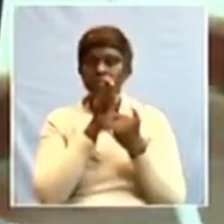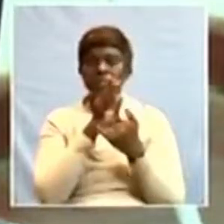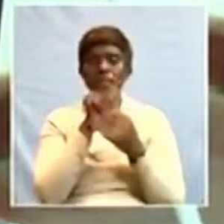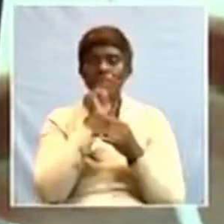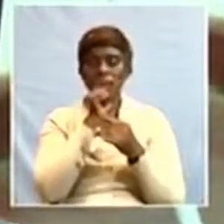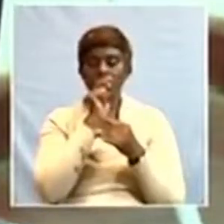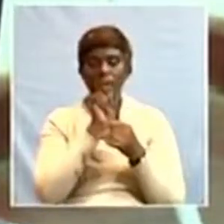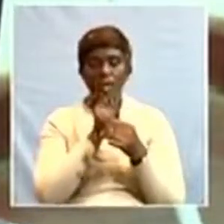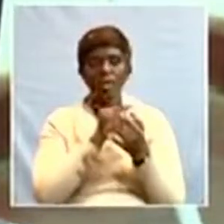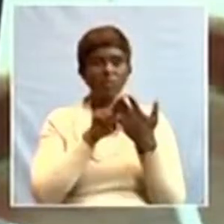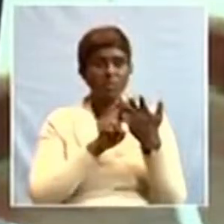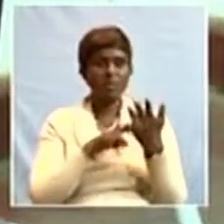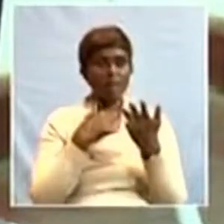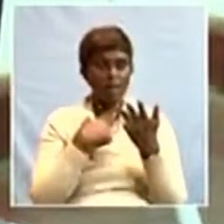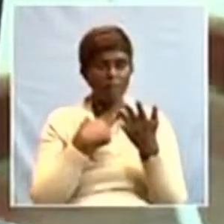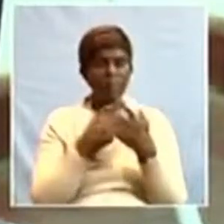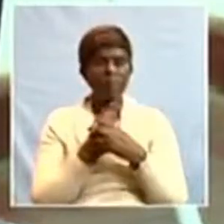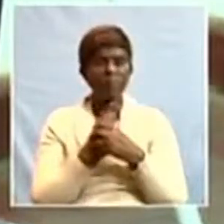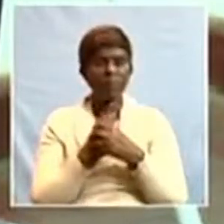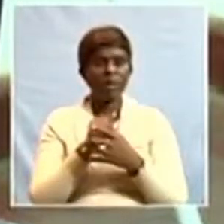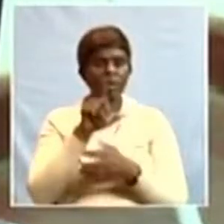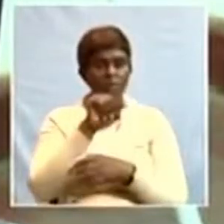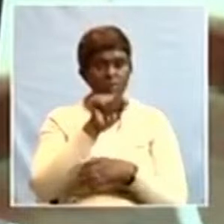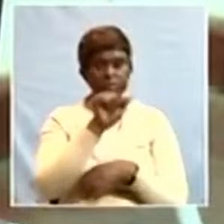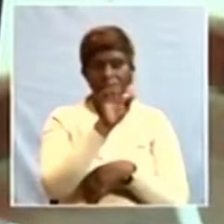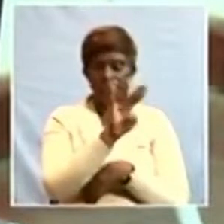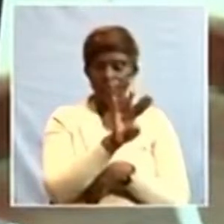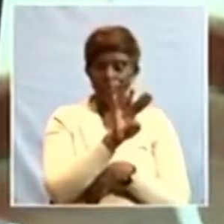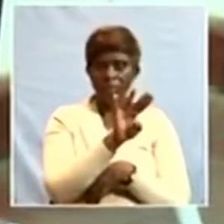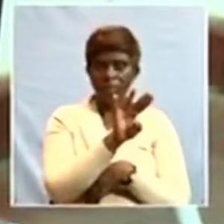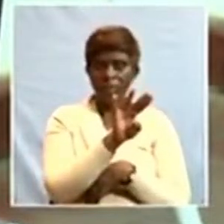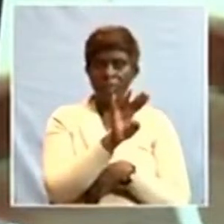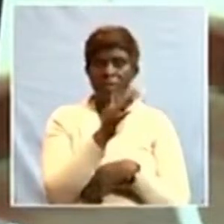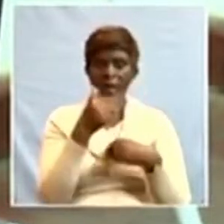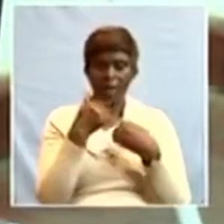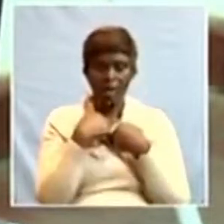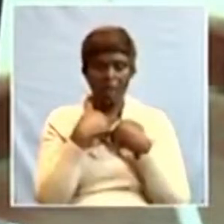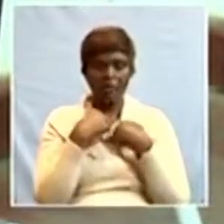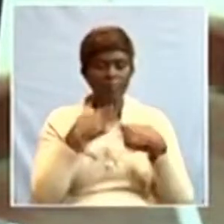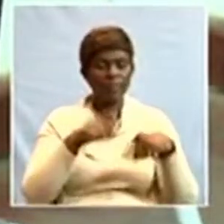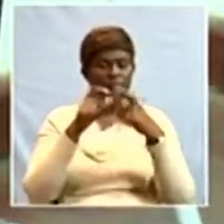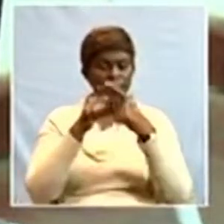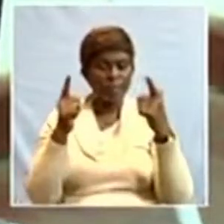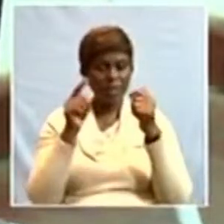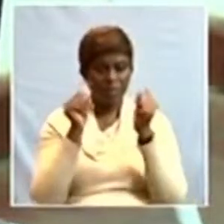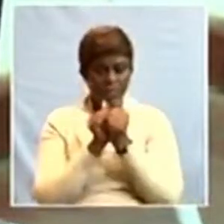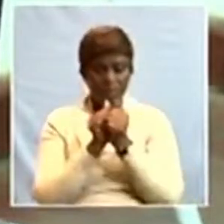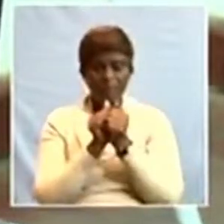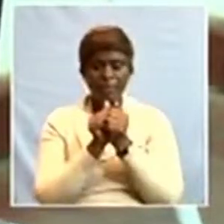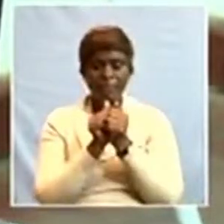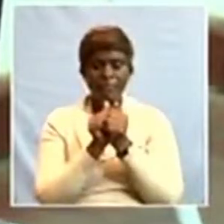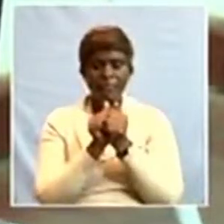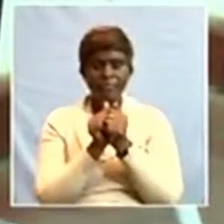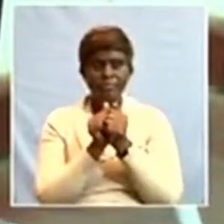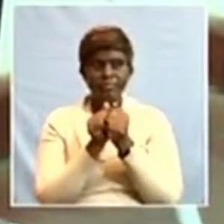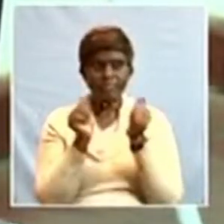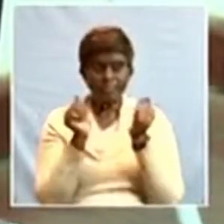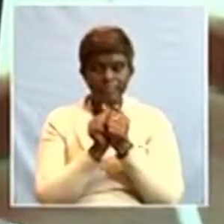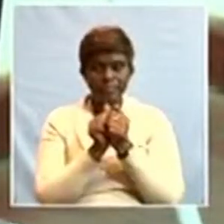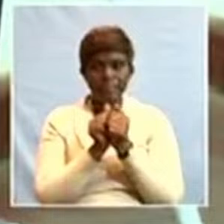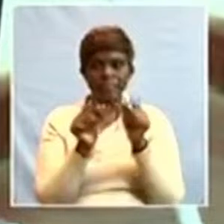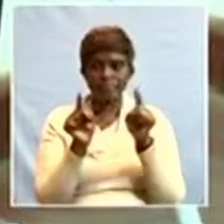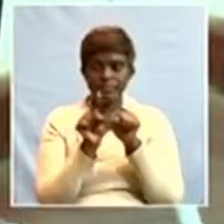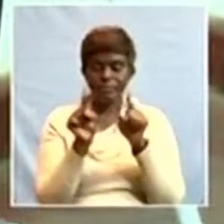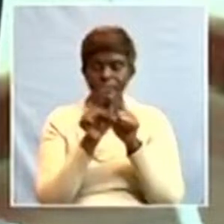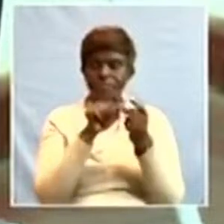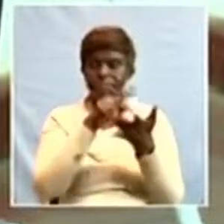because we are being recorded. Okay. For 2024, we have had challenges in terms of being on course in